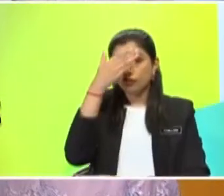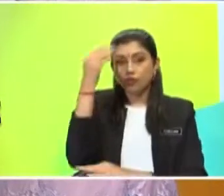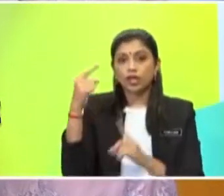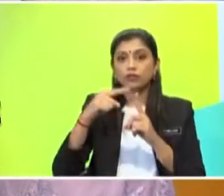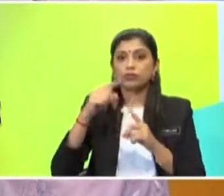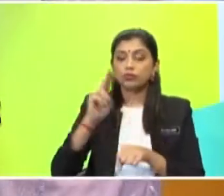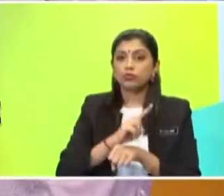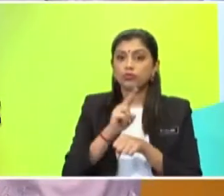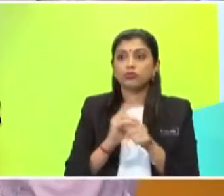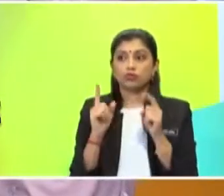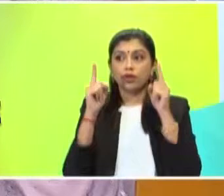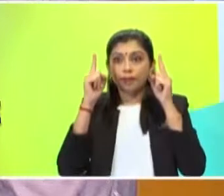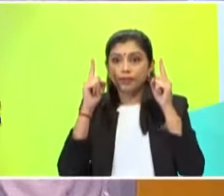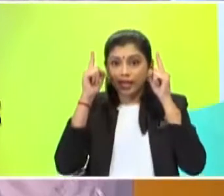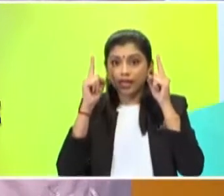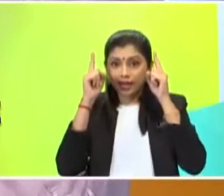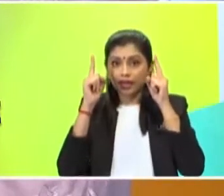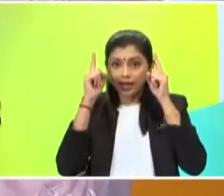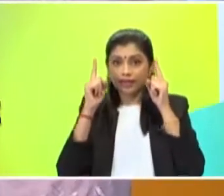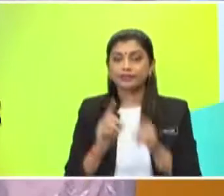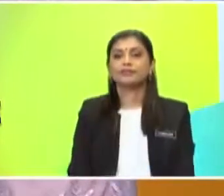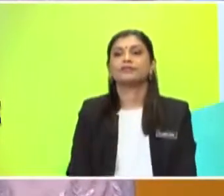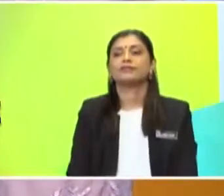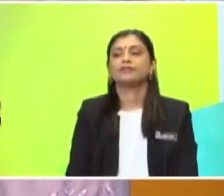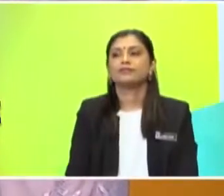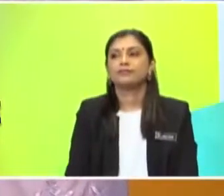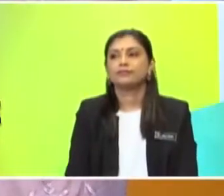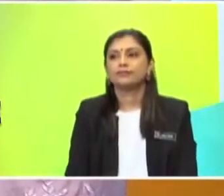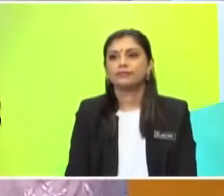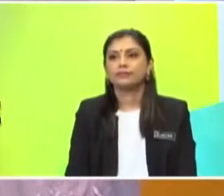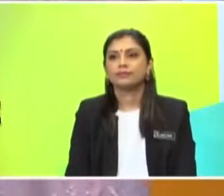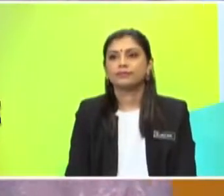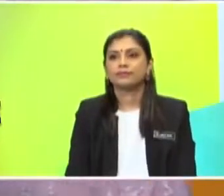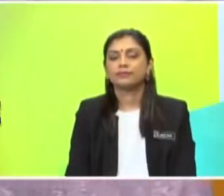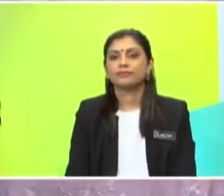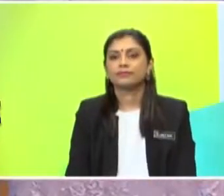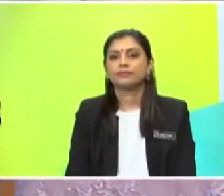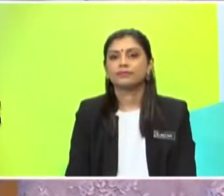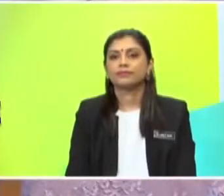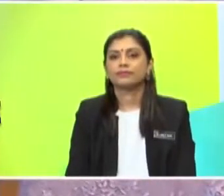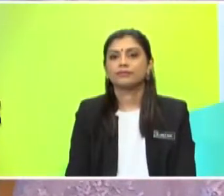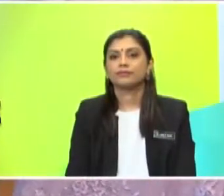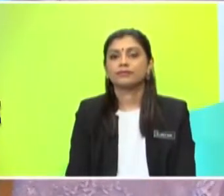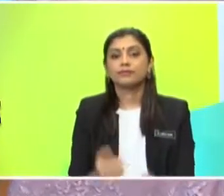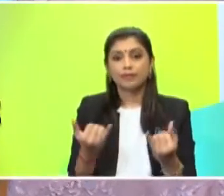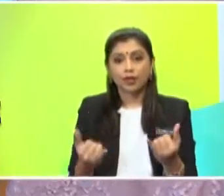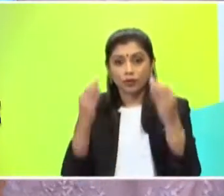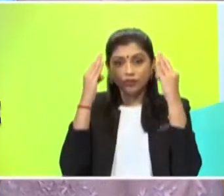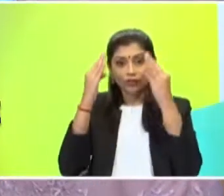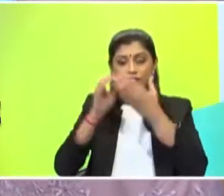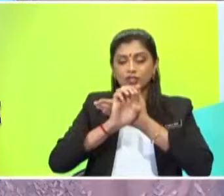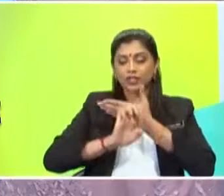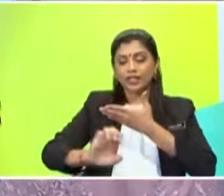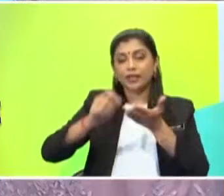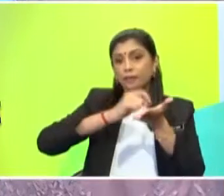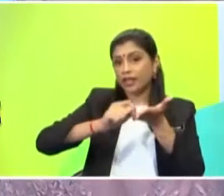devices when it comes to writing. Yeah. Now, the next one, Sean, we are going to focus on our email writing specifically. So, the